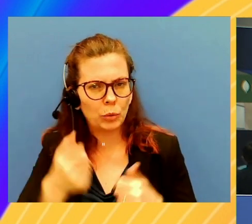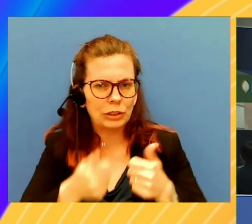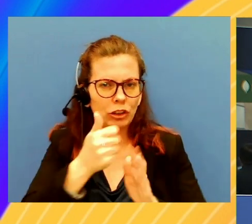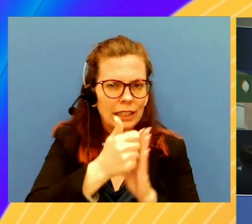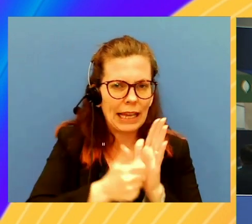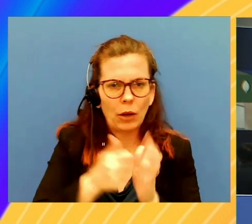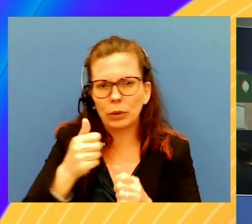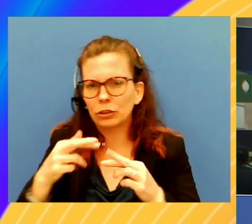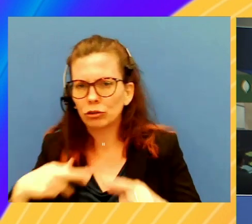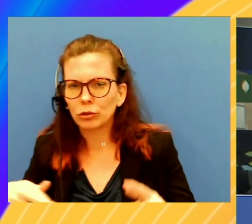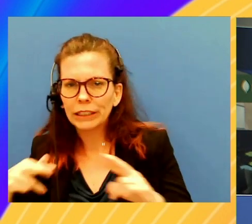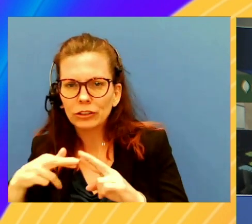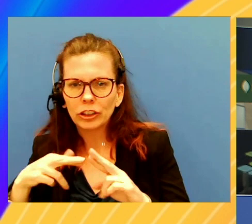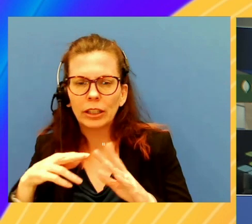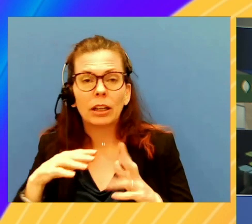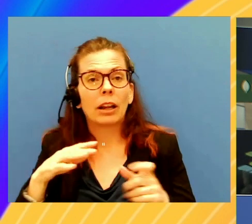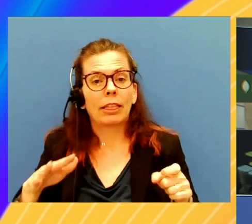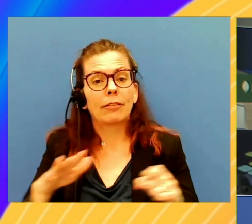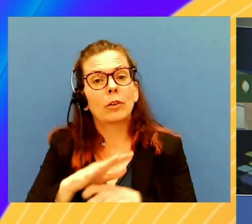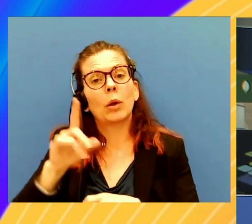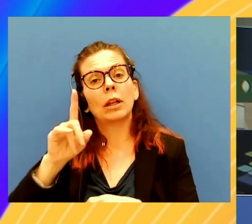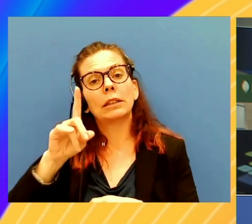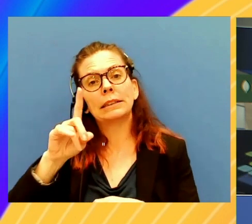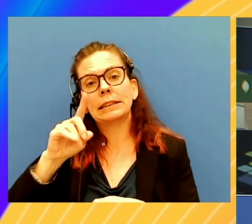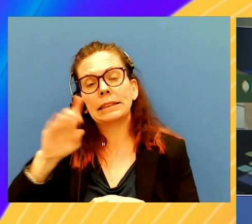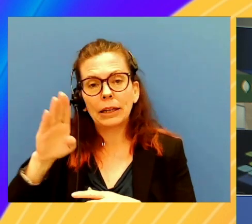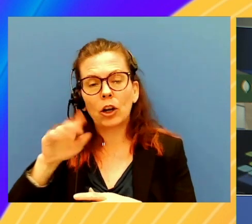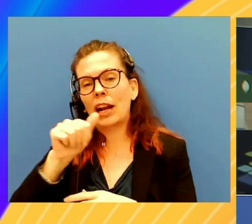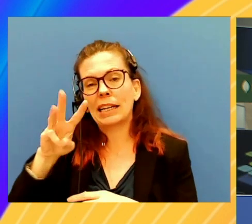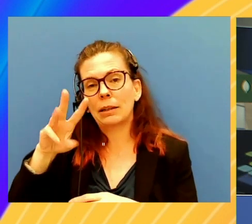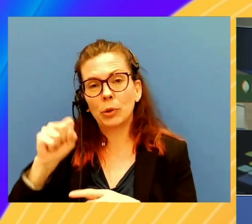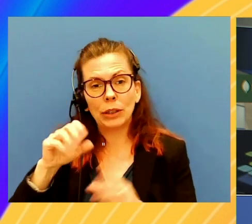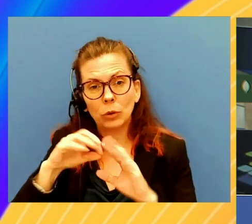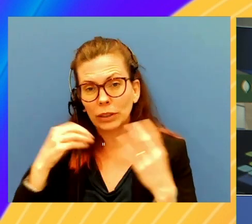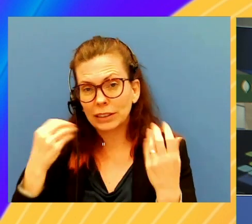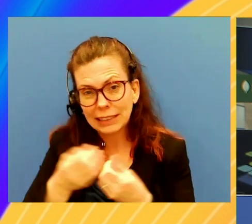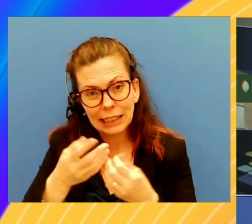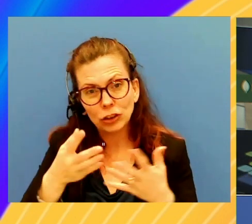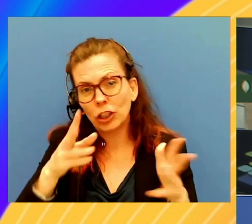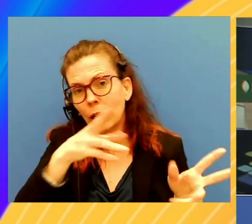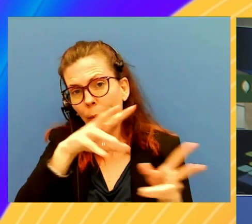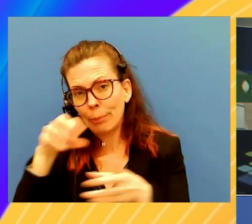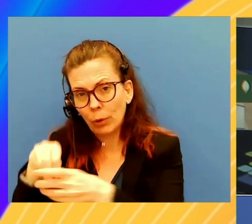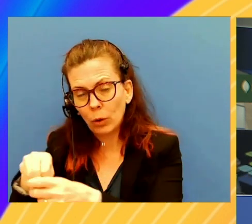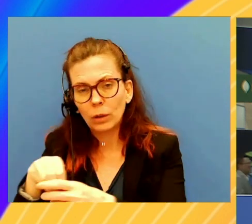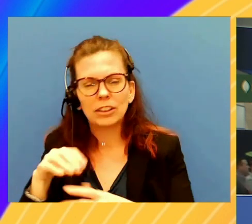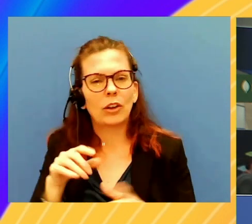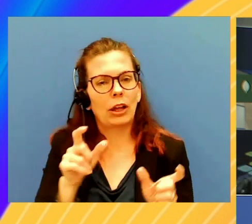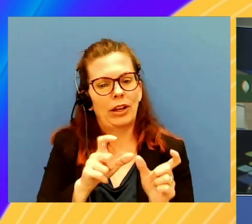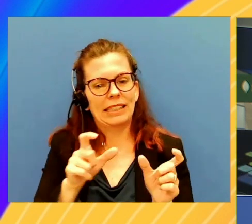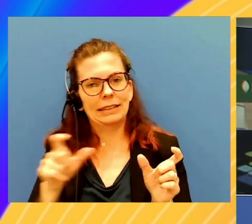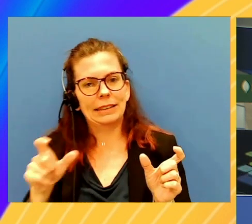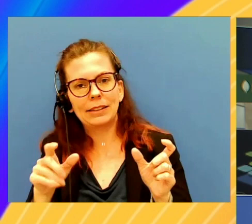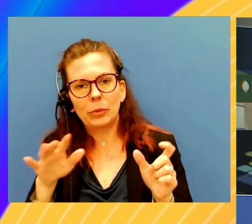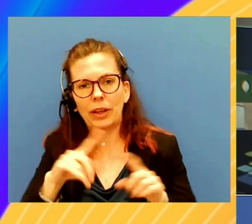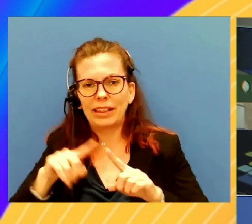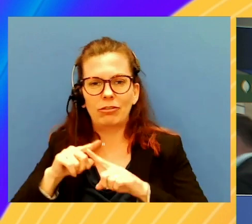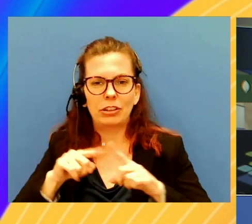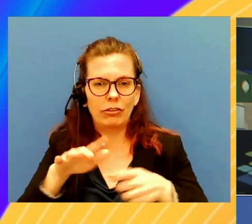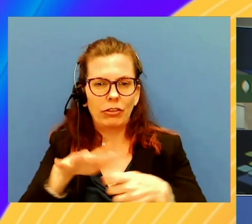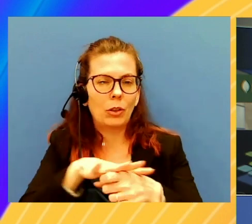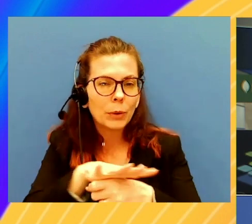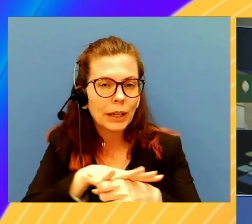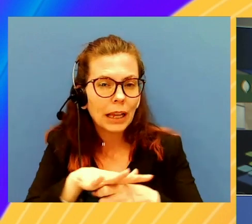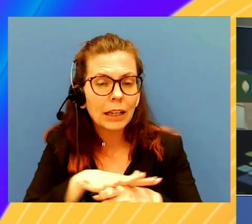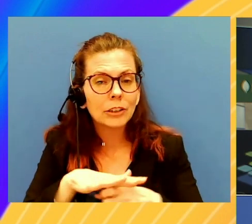in? Having the entire AWS organizations bring that in. So having these instances across all of these different locations,